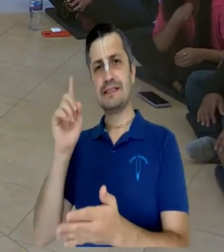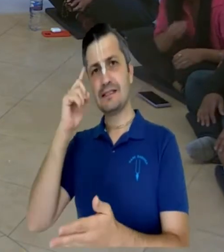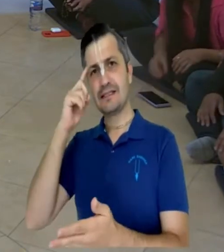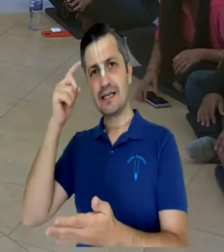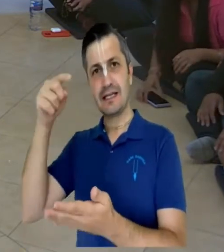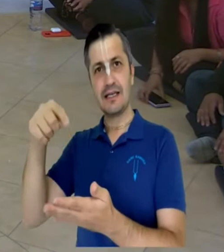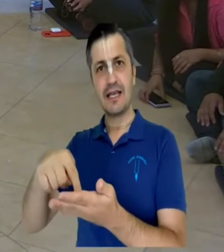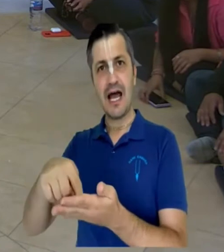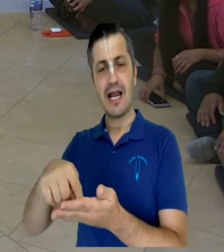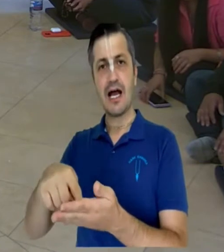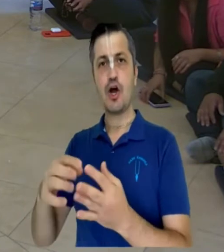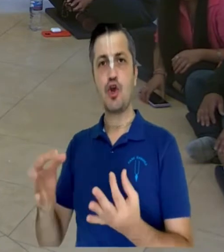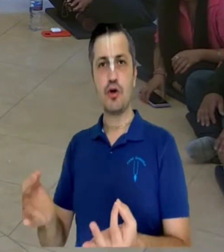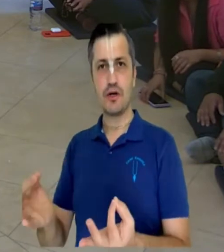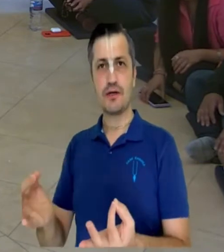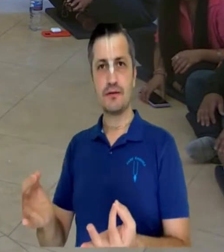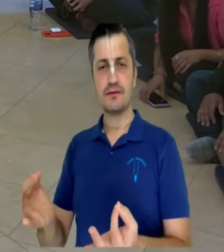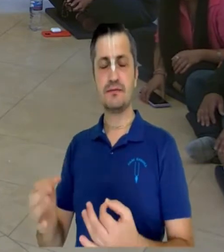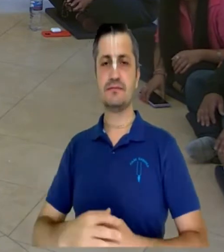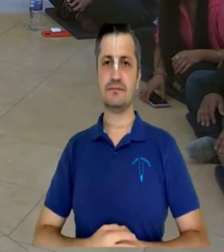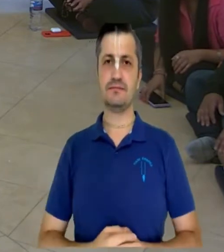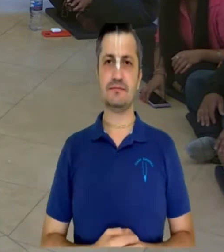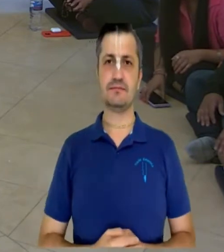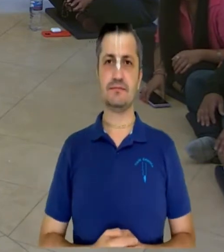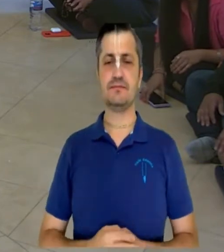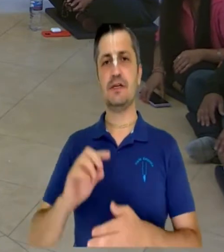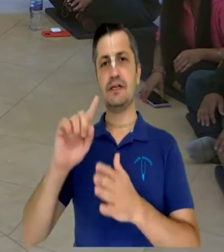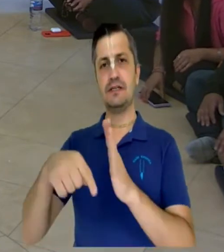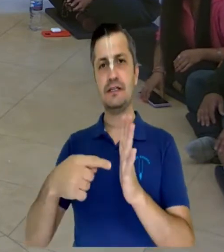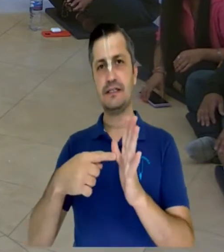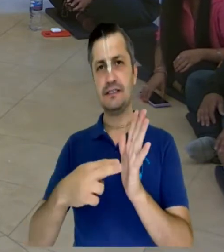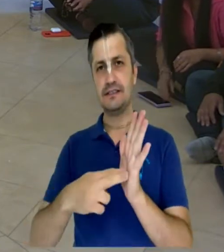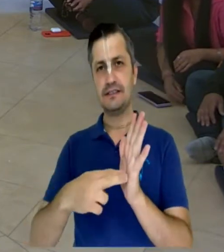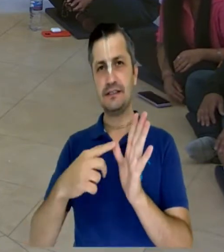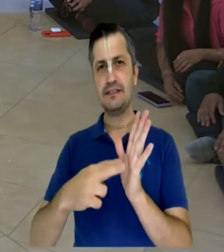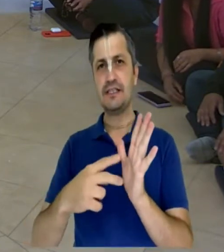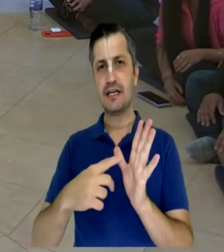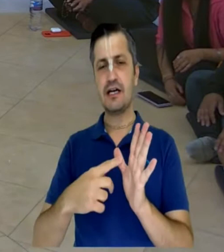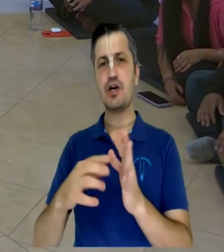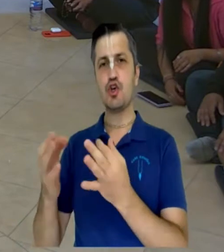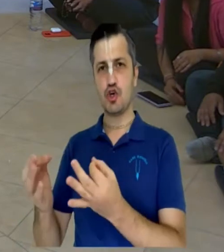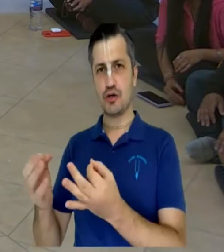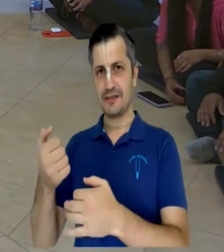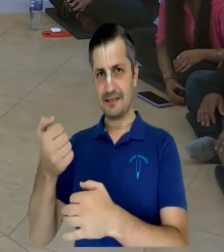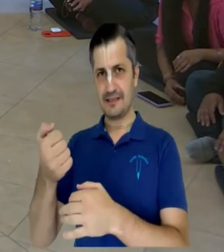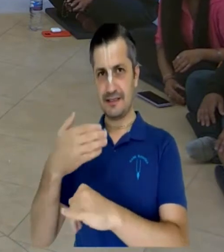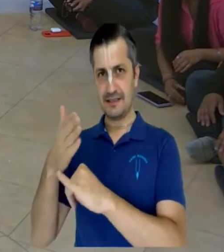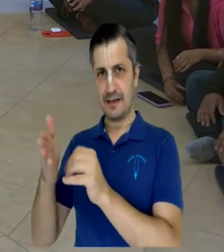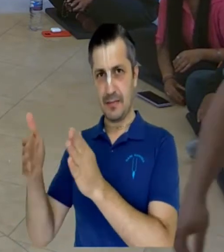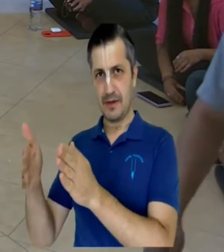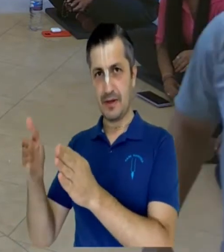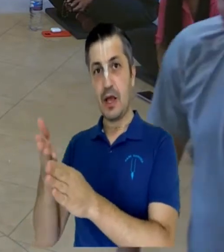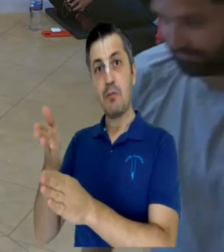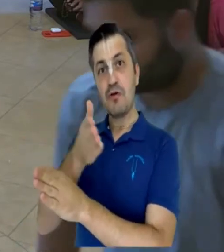And previous to this is, or the middle 6 chapters describe bhakti yoga or devotional yoga. And